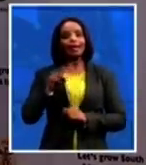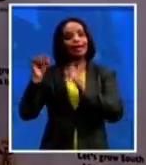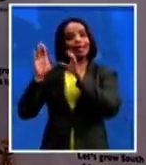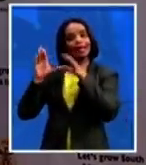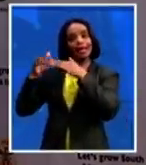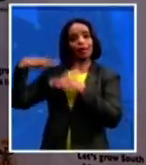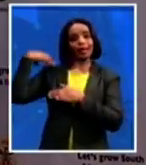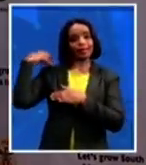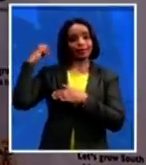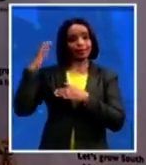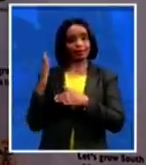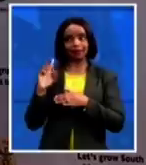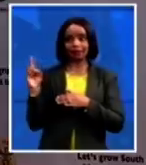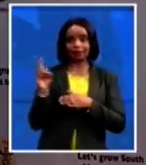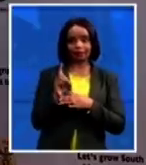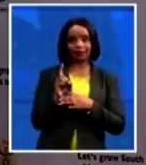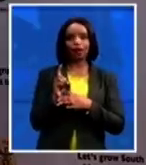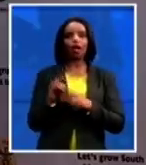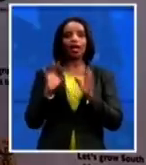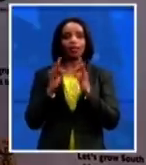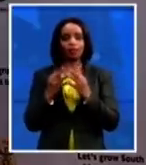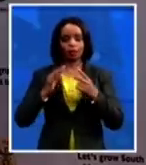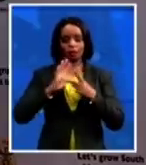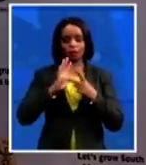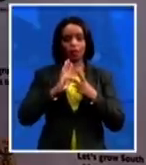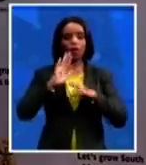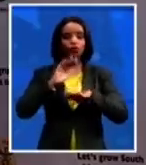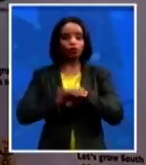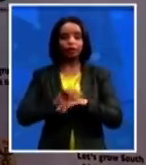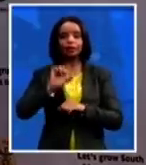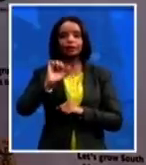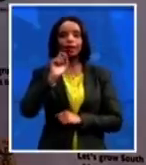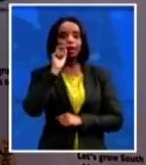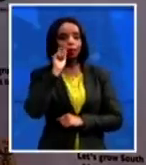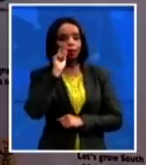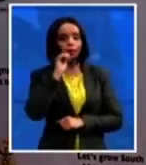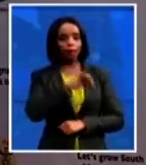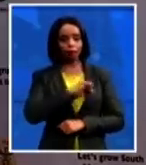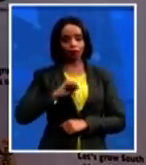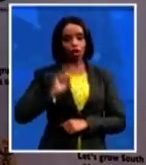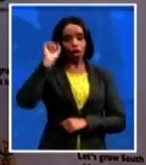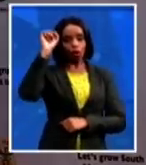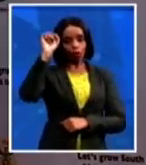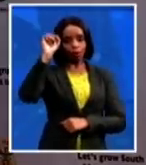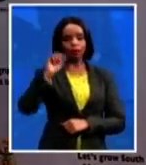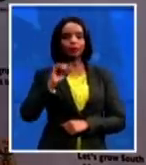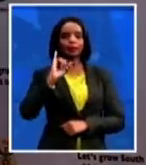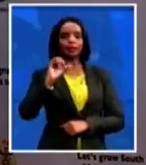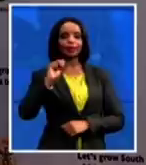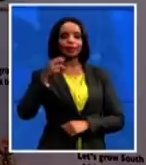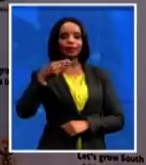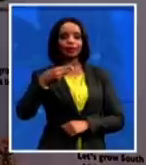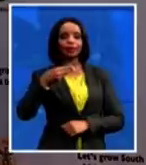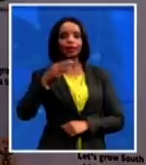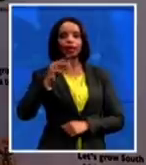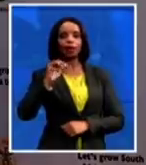of Mr. Comrade Ismail Ibrahim at an age of 84, the